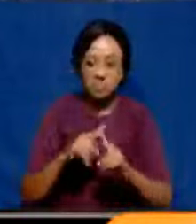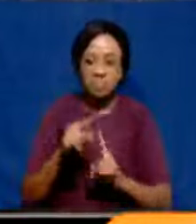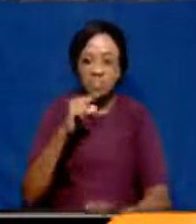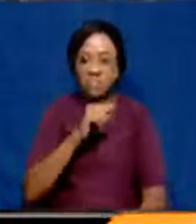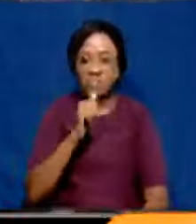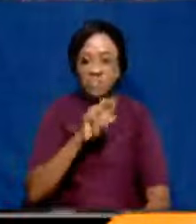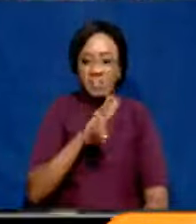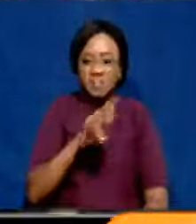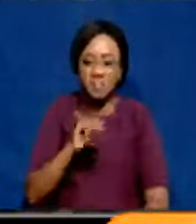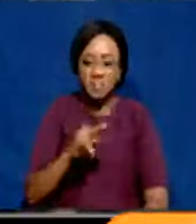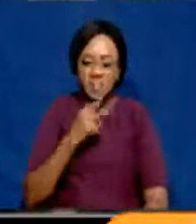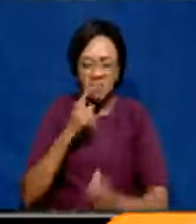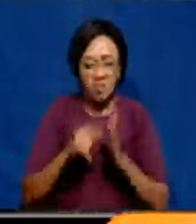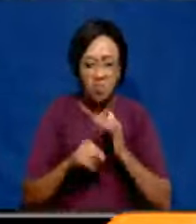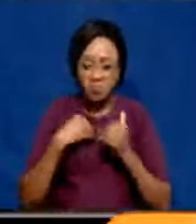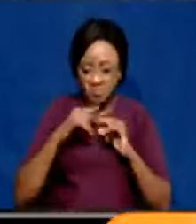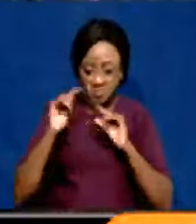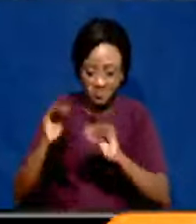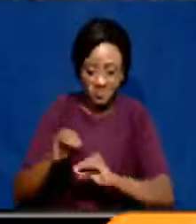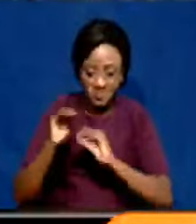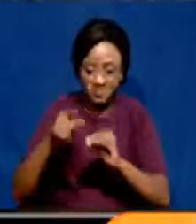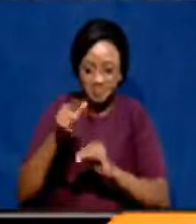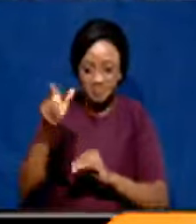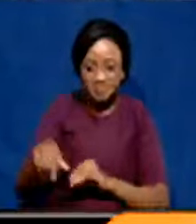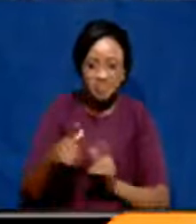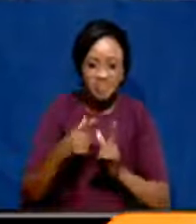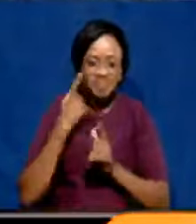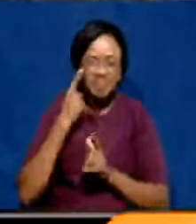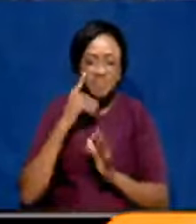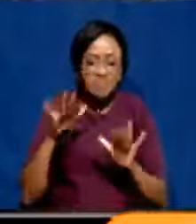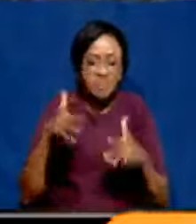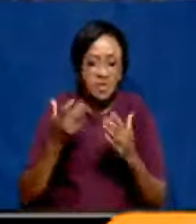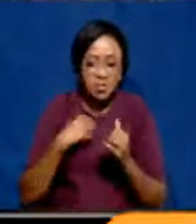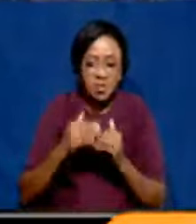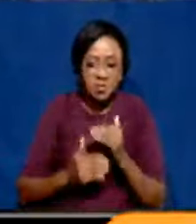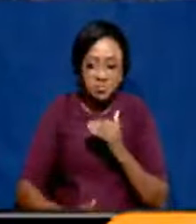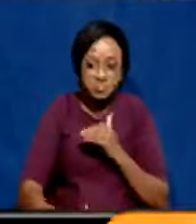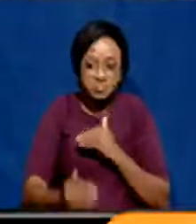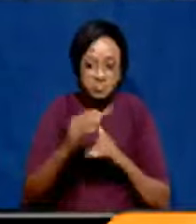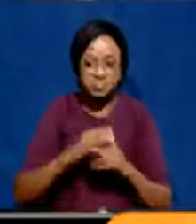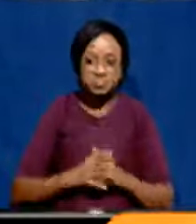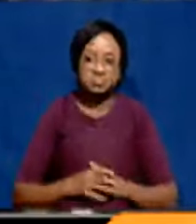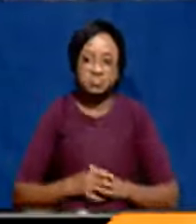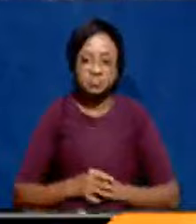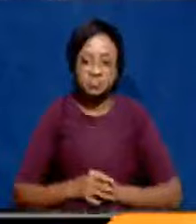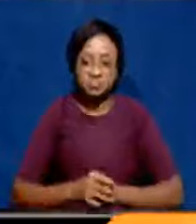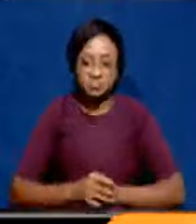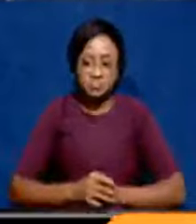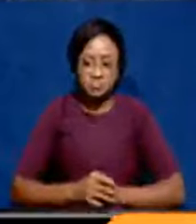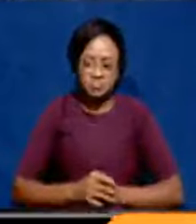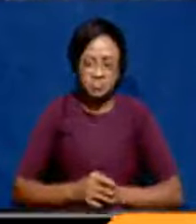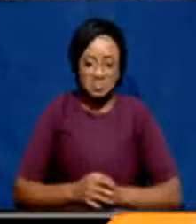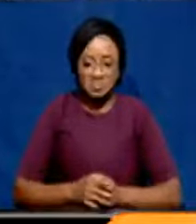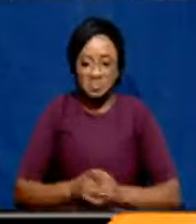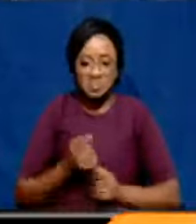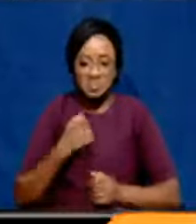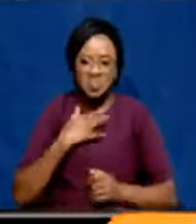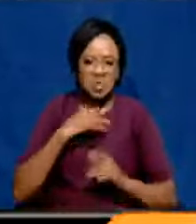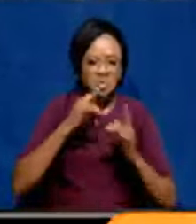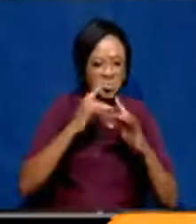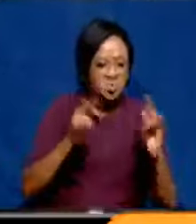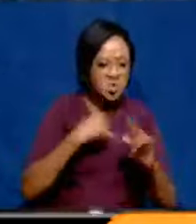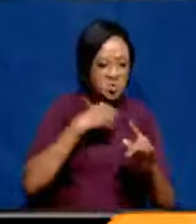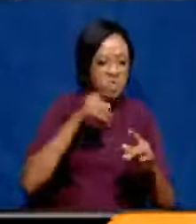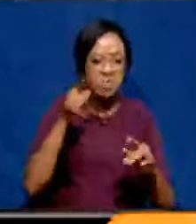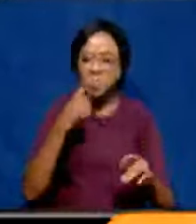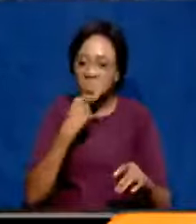just decided, let me train this person and we see how far we can go. And through the tribulations of, I want to join this camp, nobody wants you in there, I want to join this